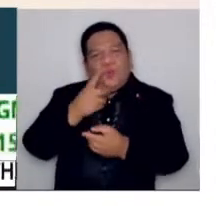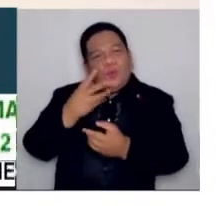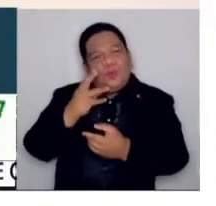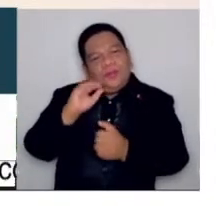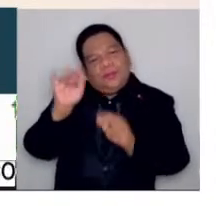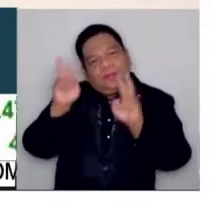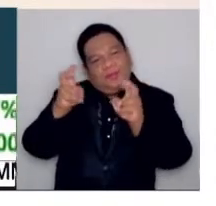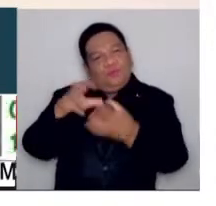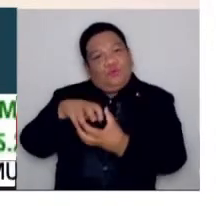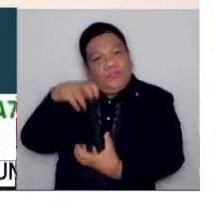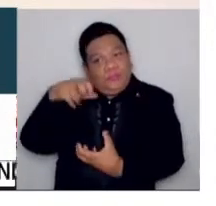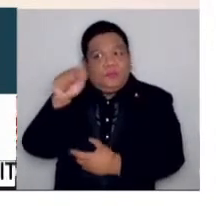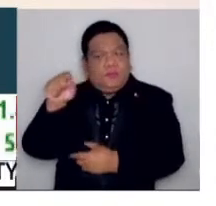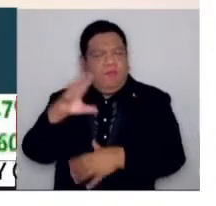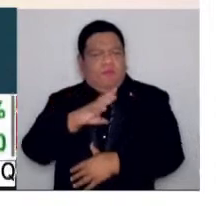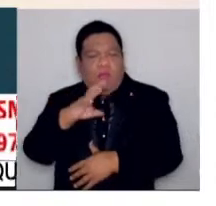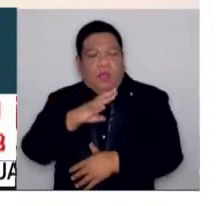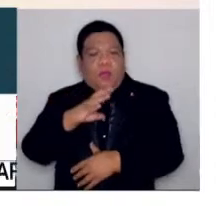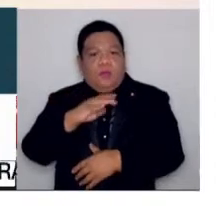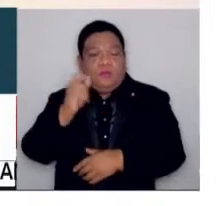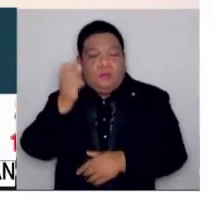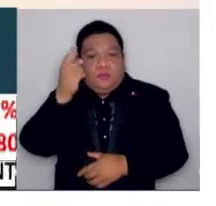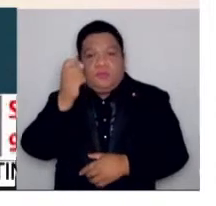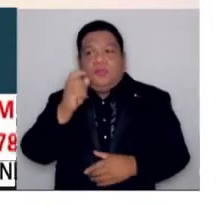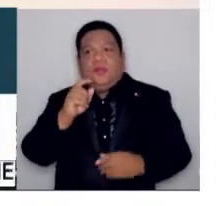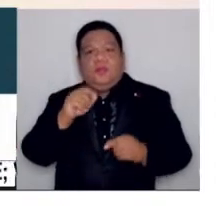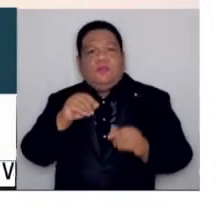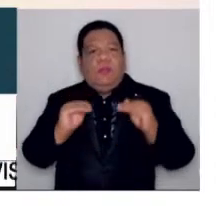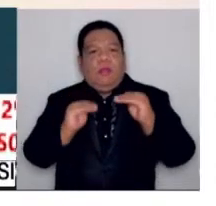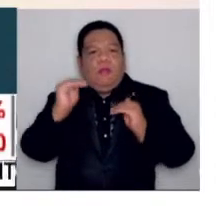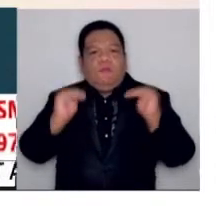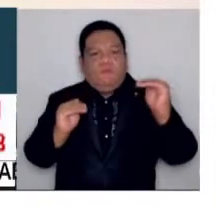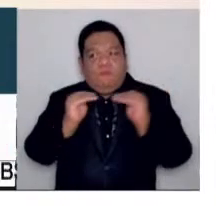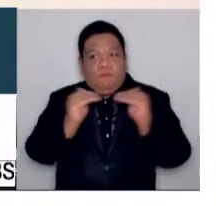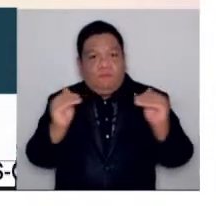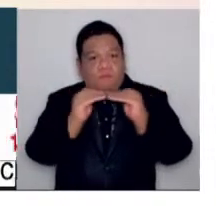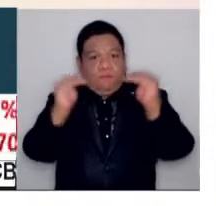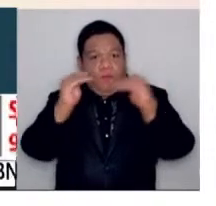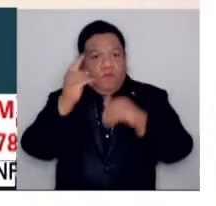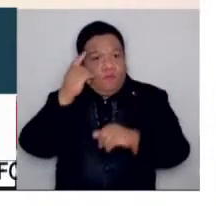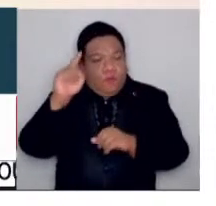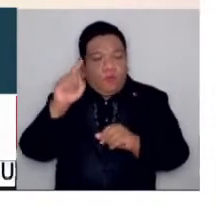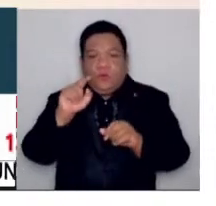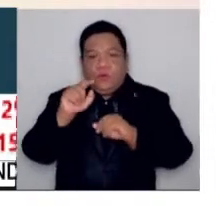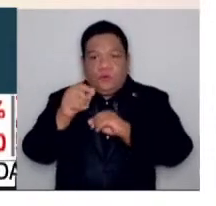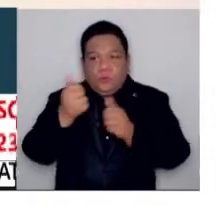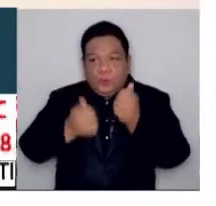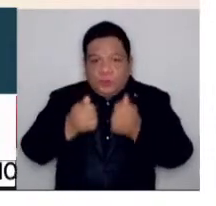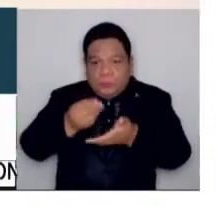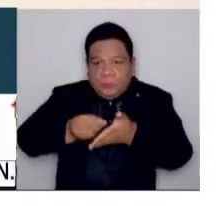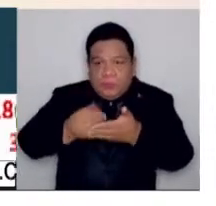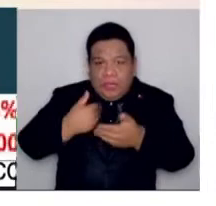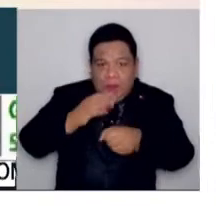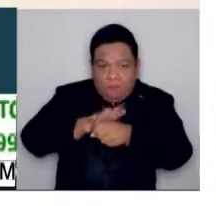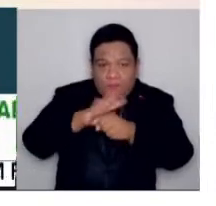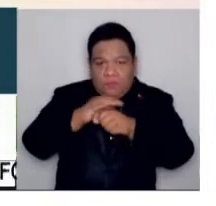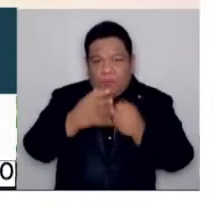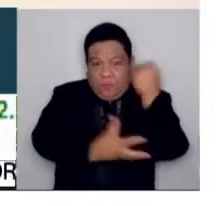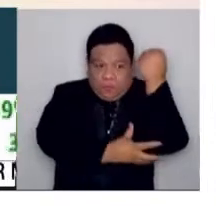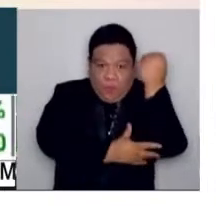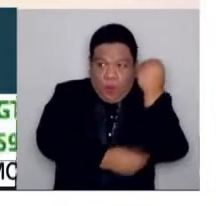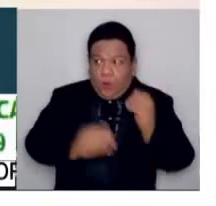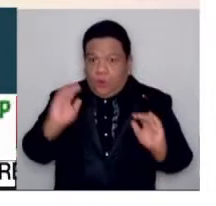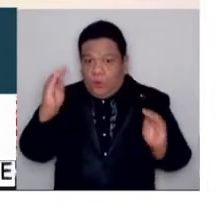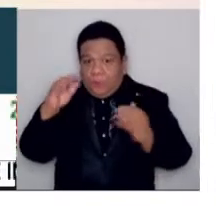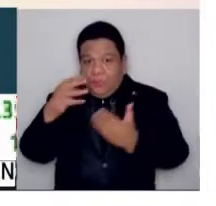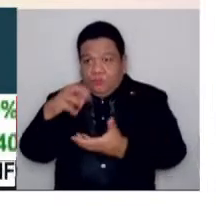problem for the A and B, no, but more of a problem to the C, D, and E. Kasi ito yung